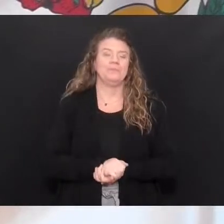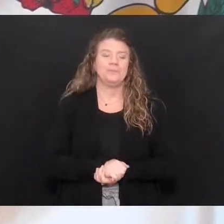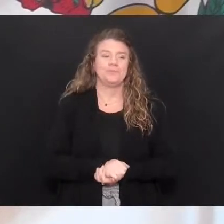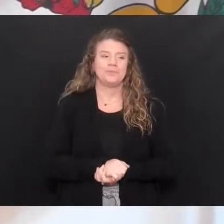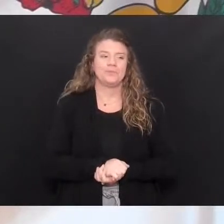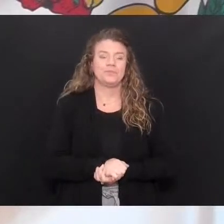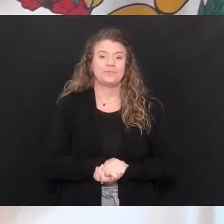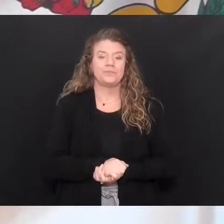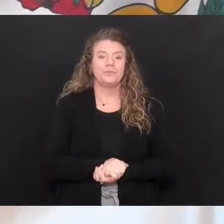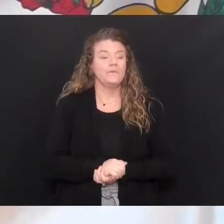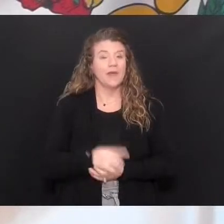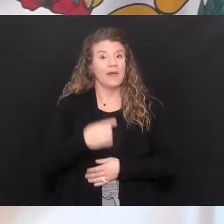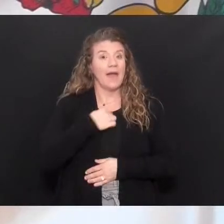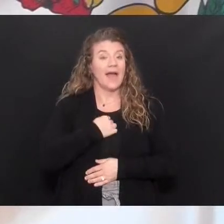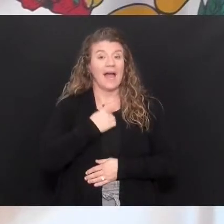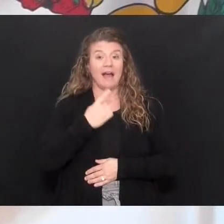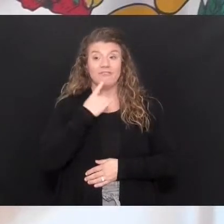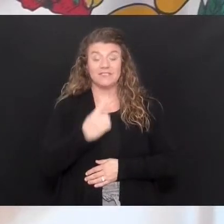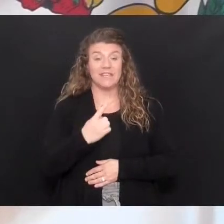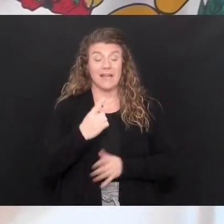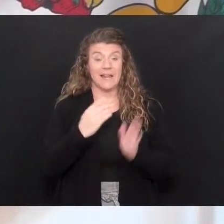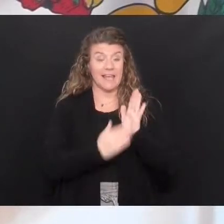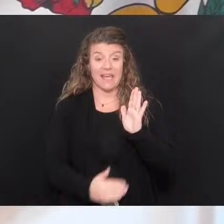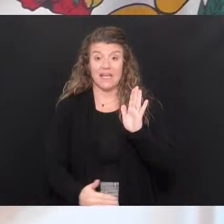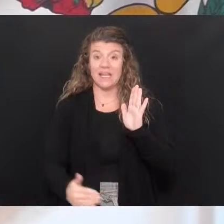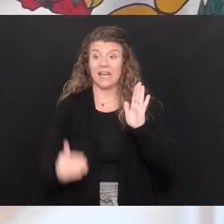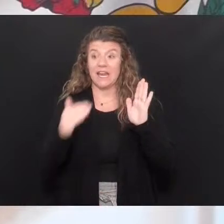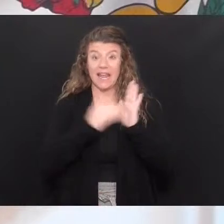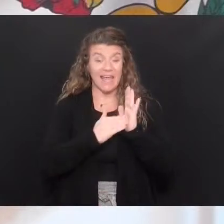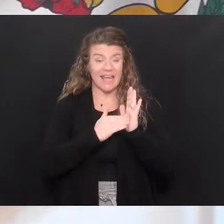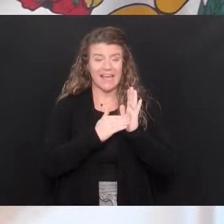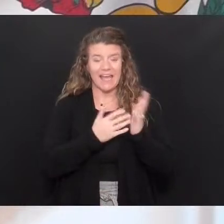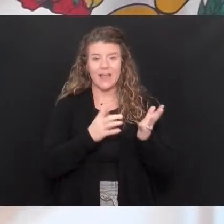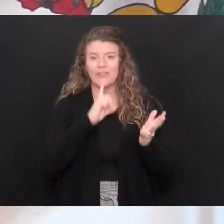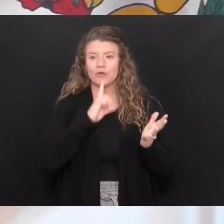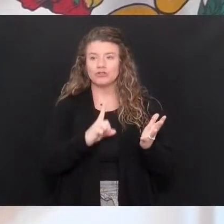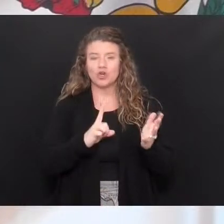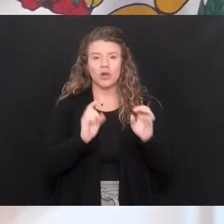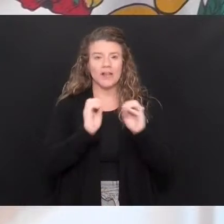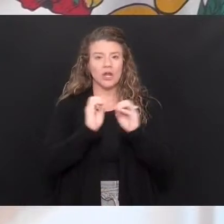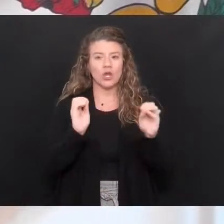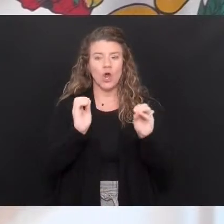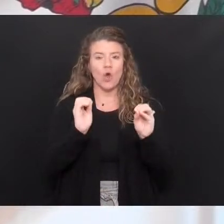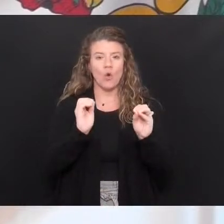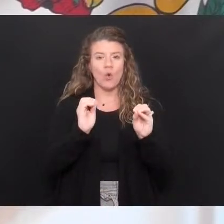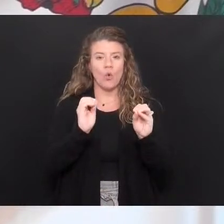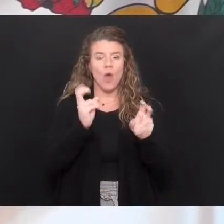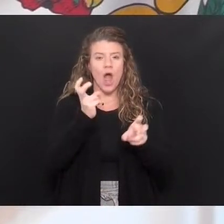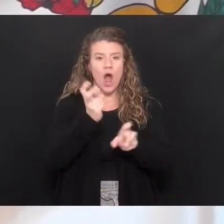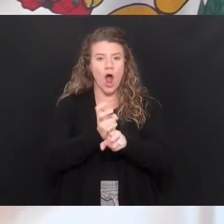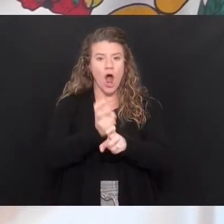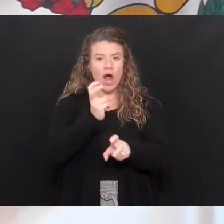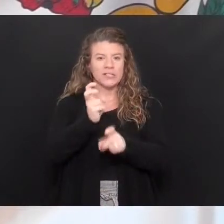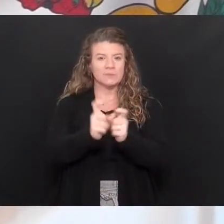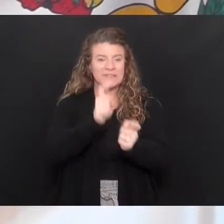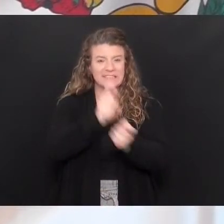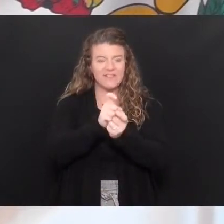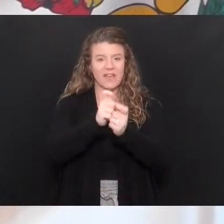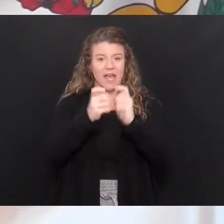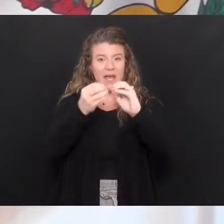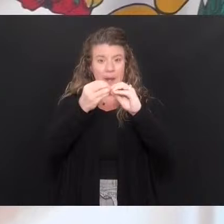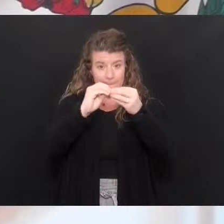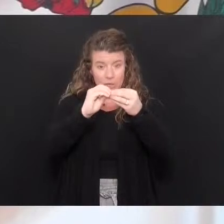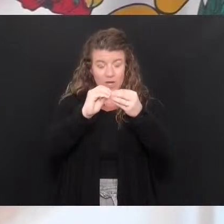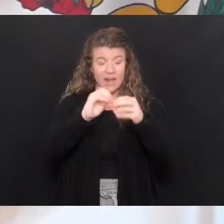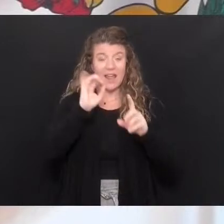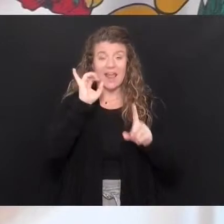I have said repeatedly, there is surely no hard, fast number. The hard, fast